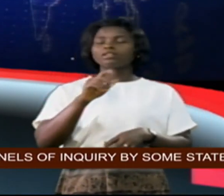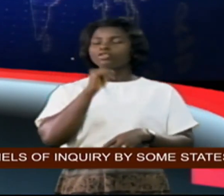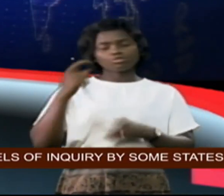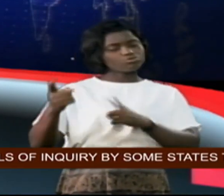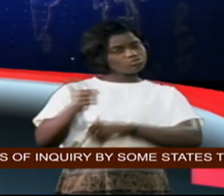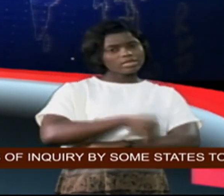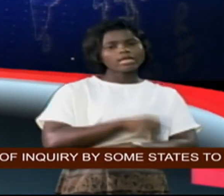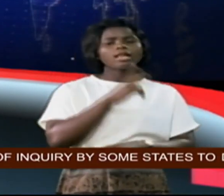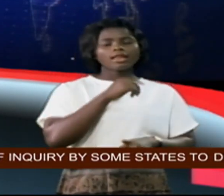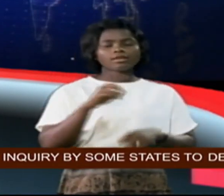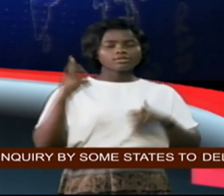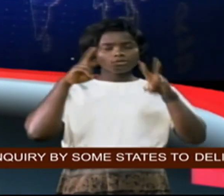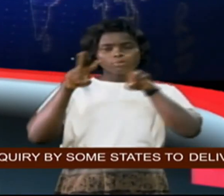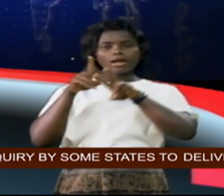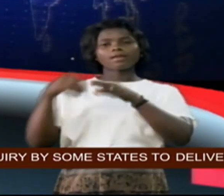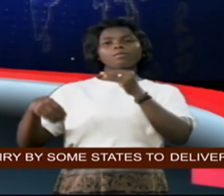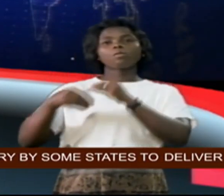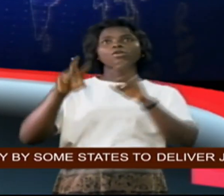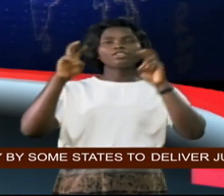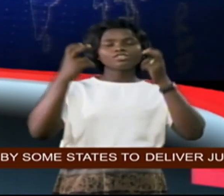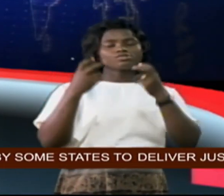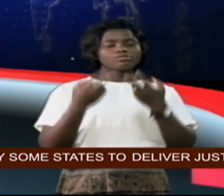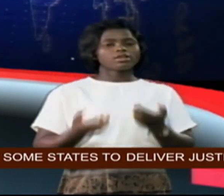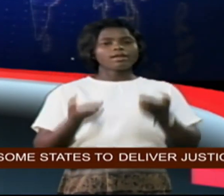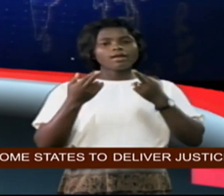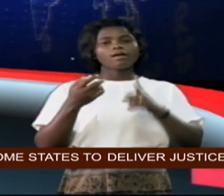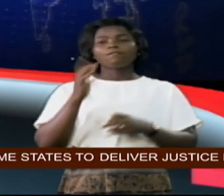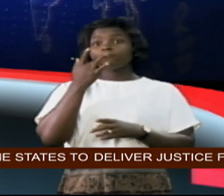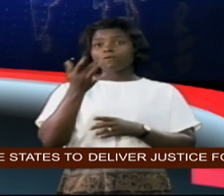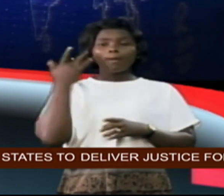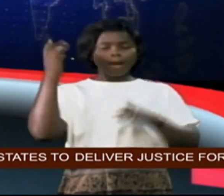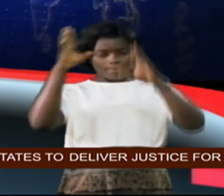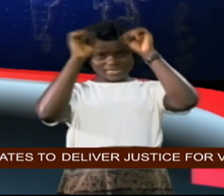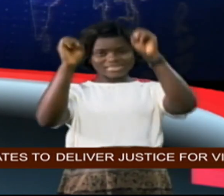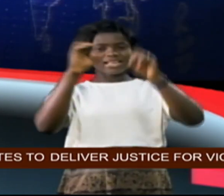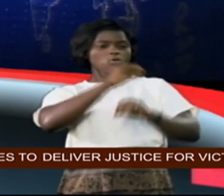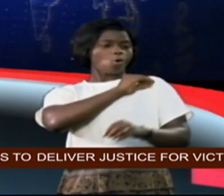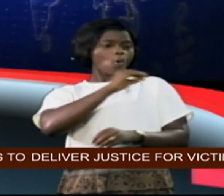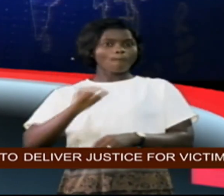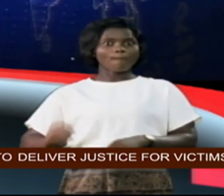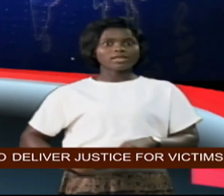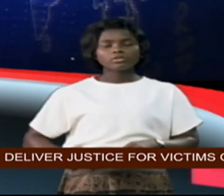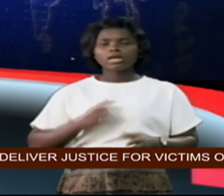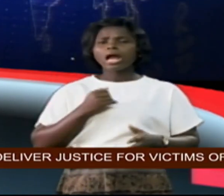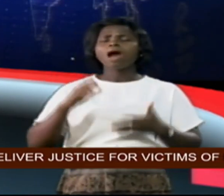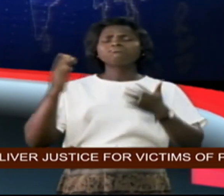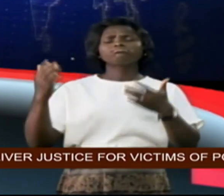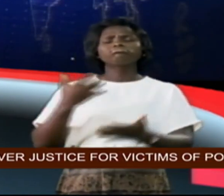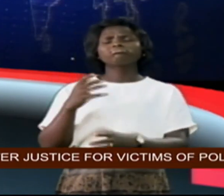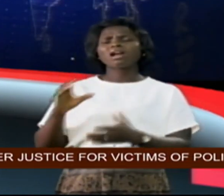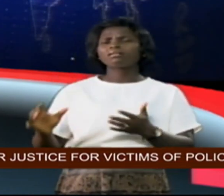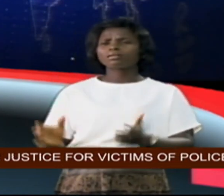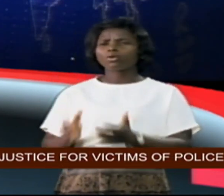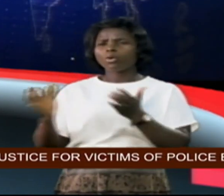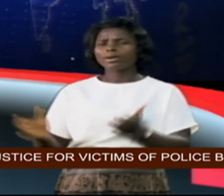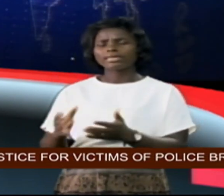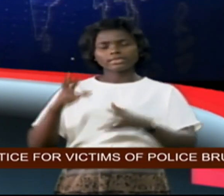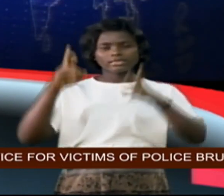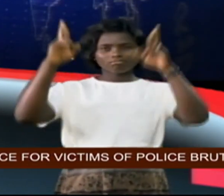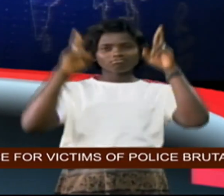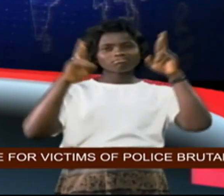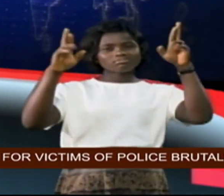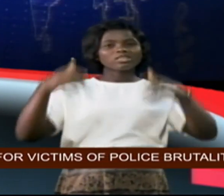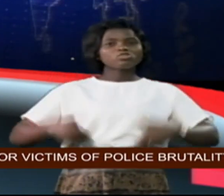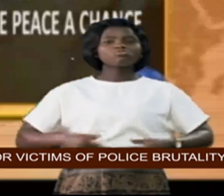look at more issues arising. Former President Chief Olusegun Obasanjo has enjoined protesting youths in the country to give peace